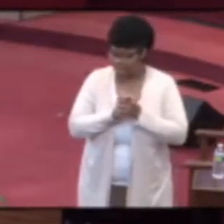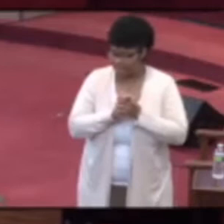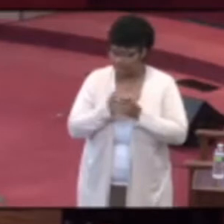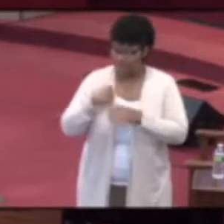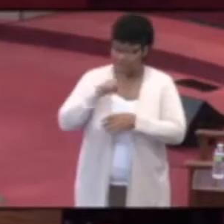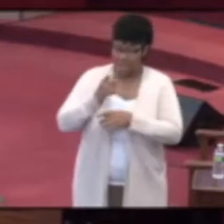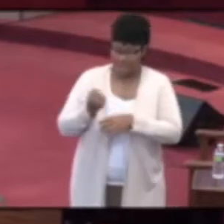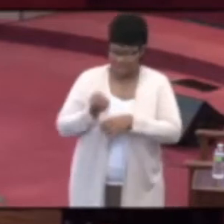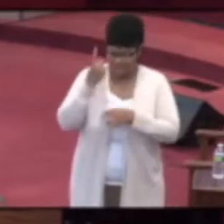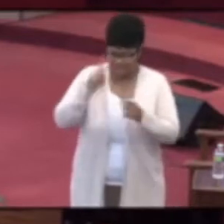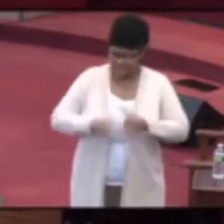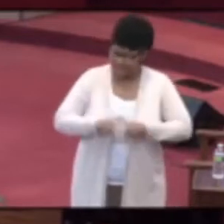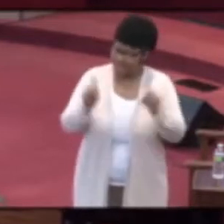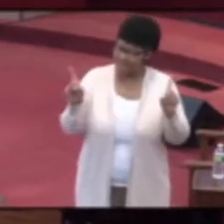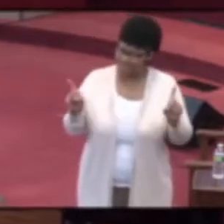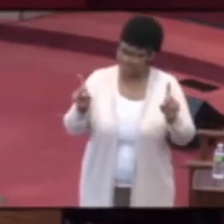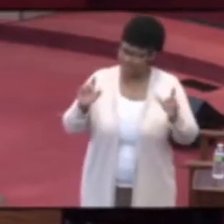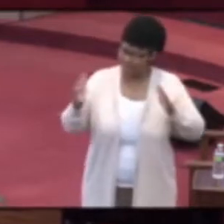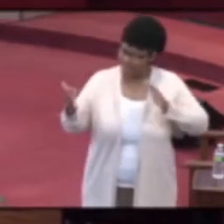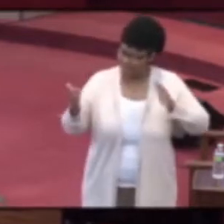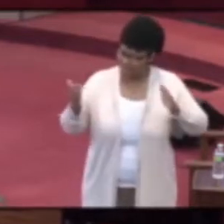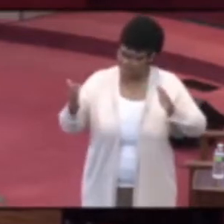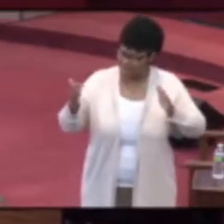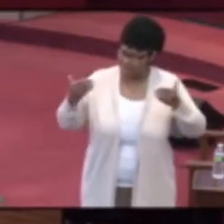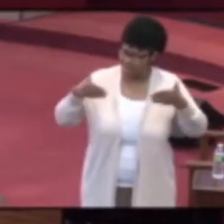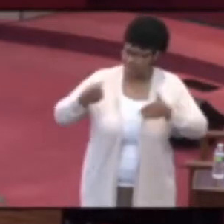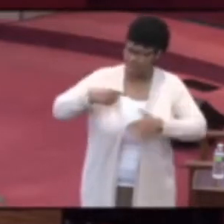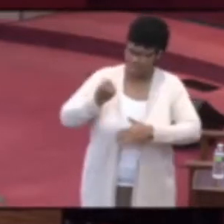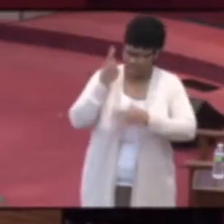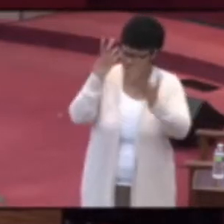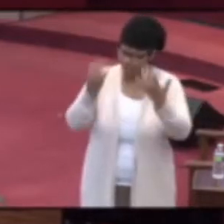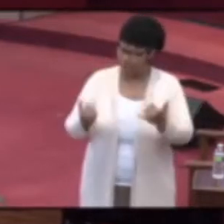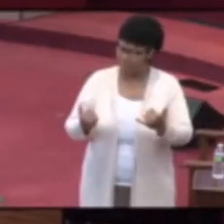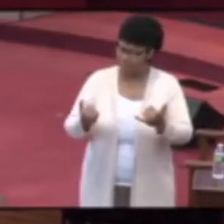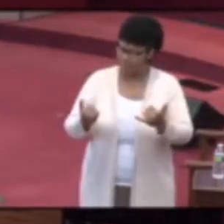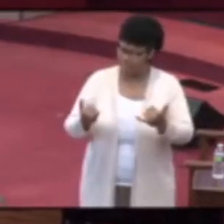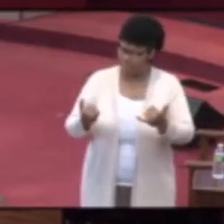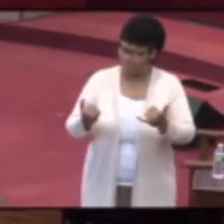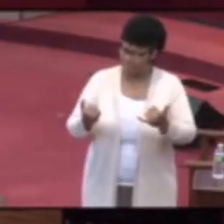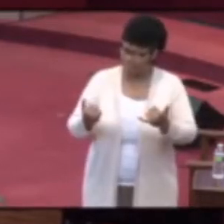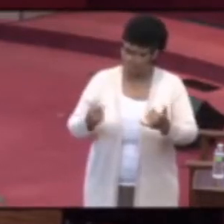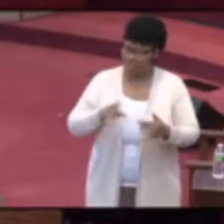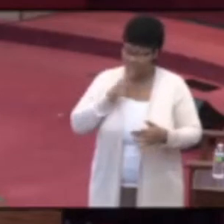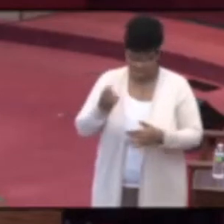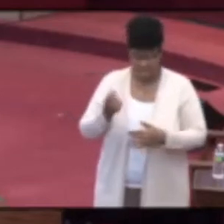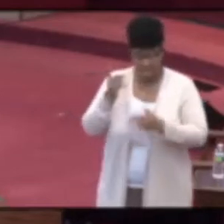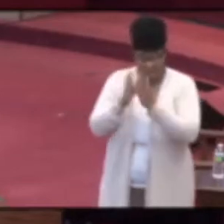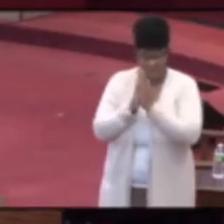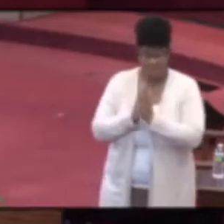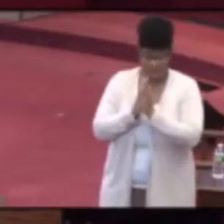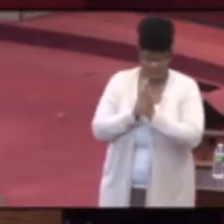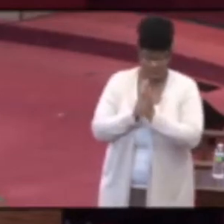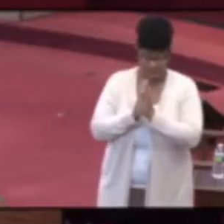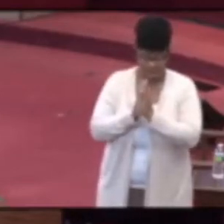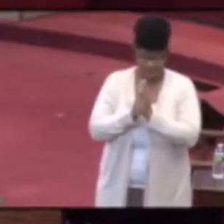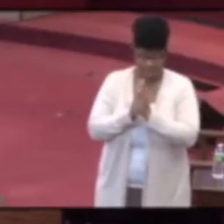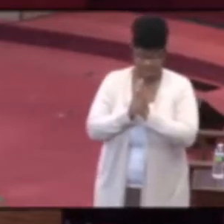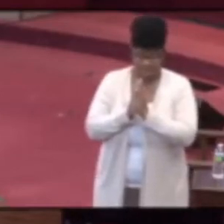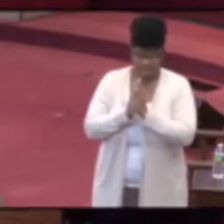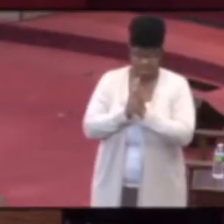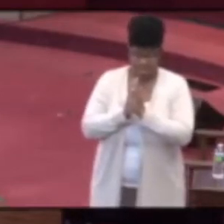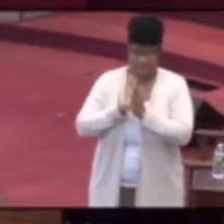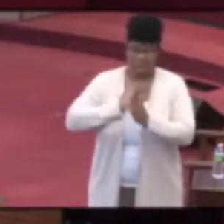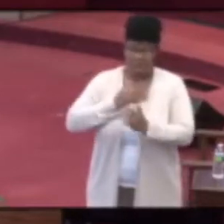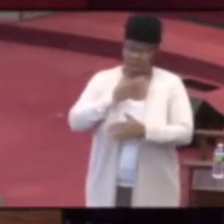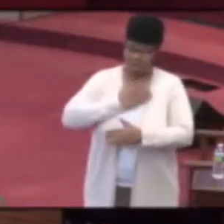differently than perhaps we have embraced it? Now, make no mistake about it, prayer is casting